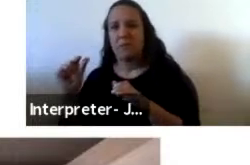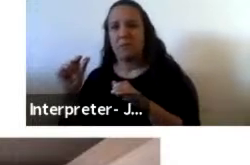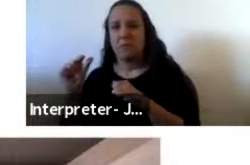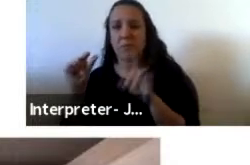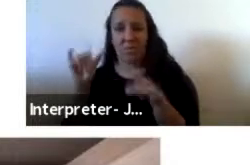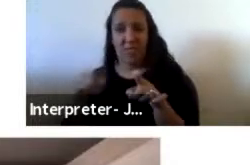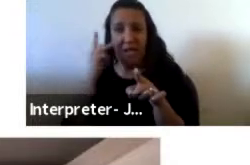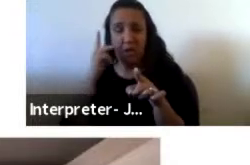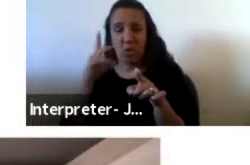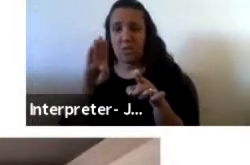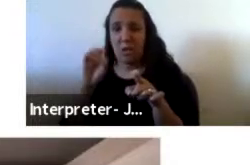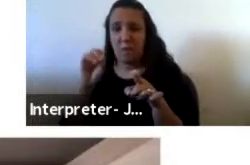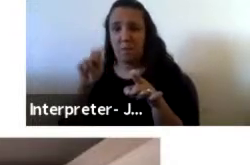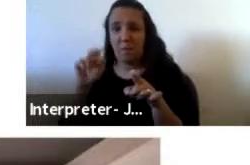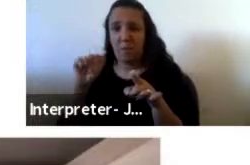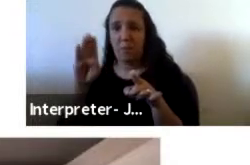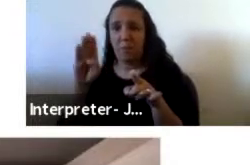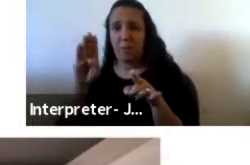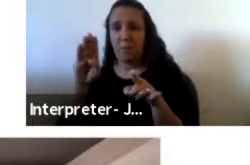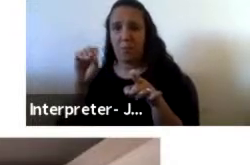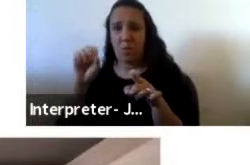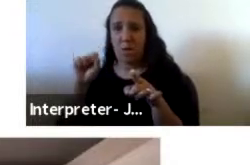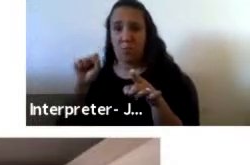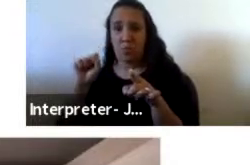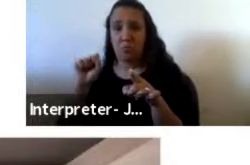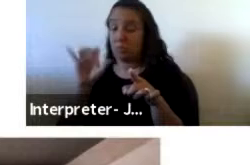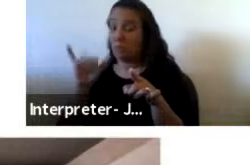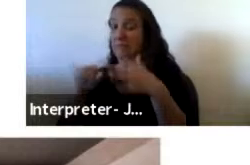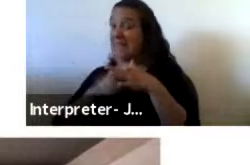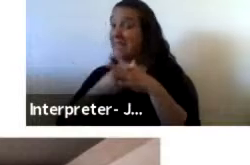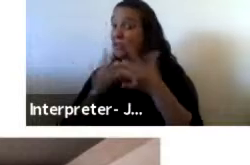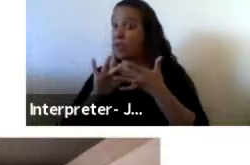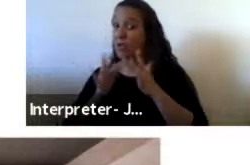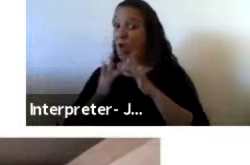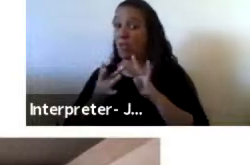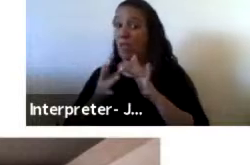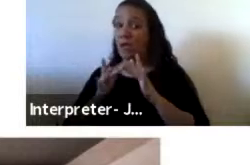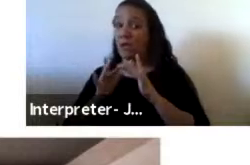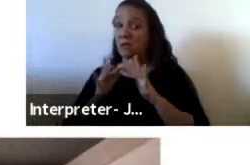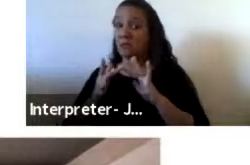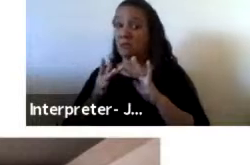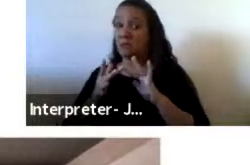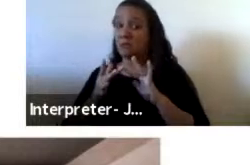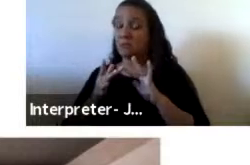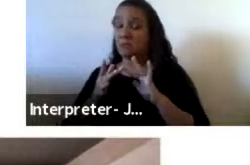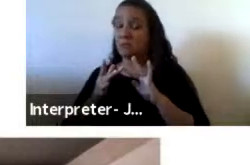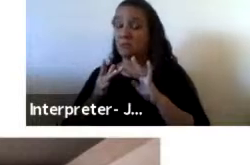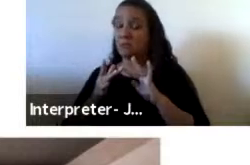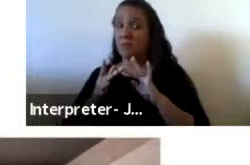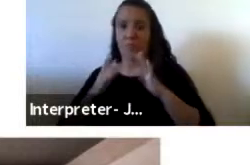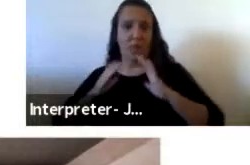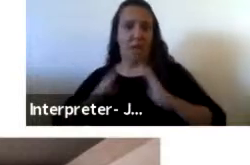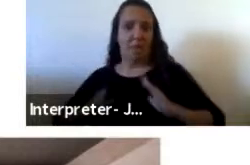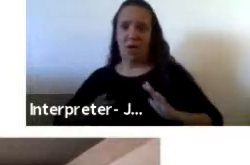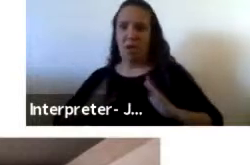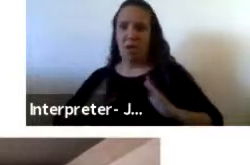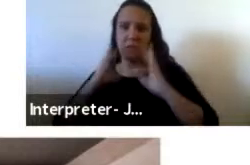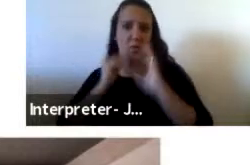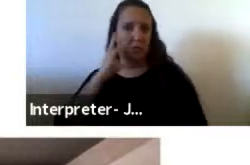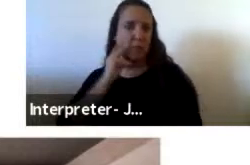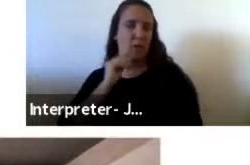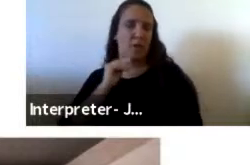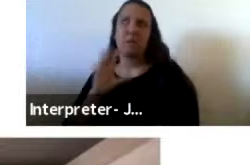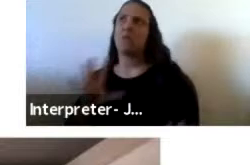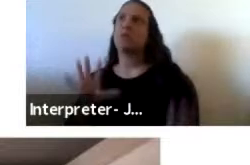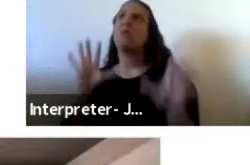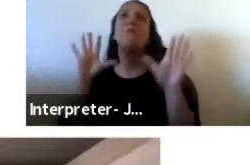Bonobos, one of the things that they did, they actually started online. They started online and the customer experience was phenomenal. So